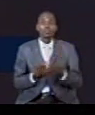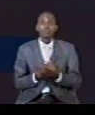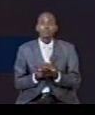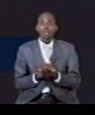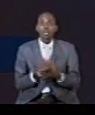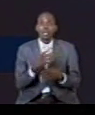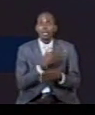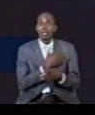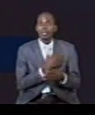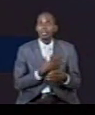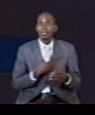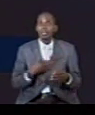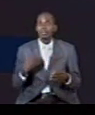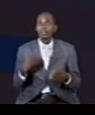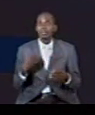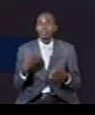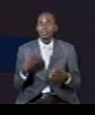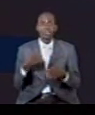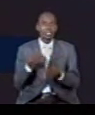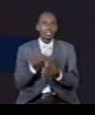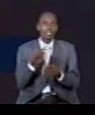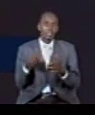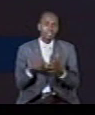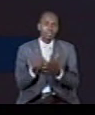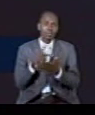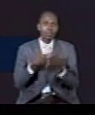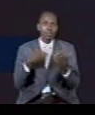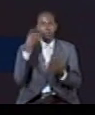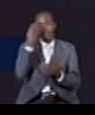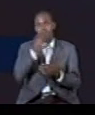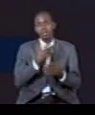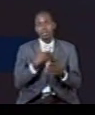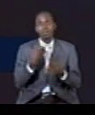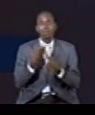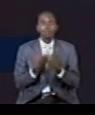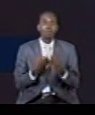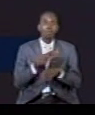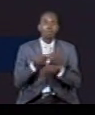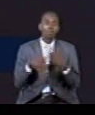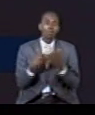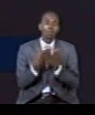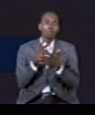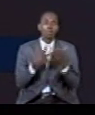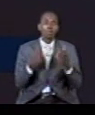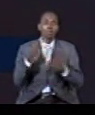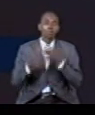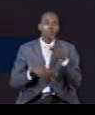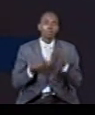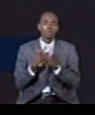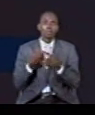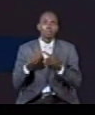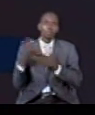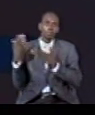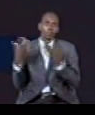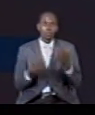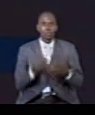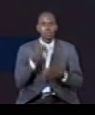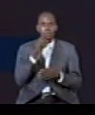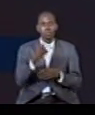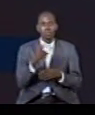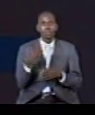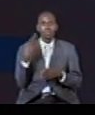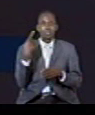am in this continent of Europe, and of course from all other parts of the world, to bring you the reenactment of